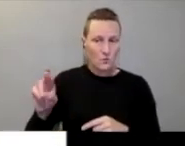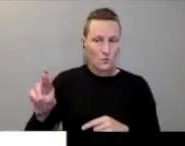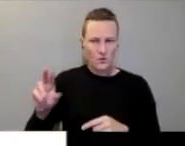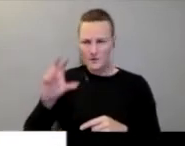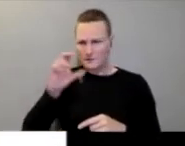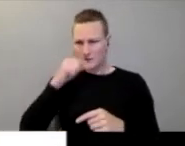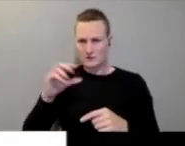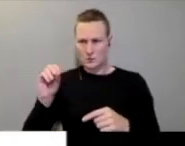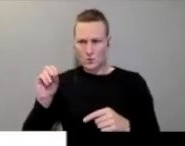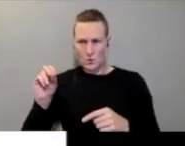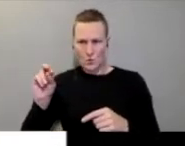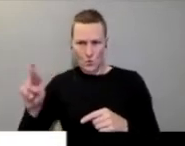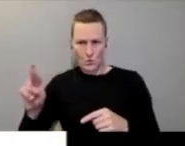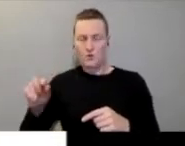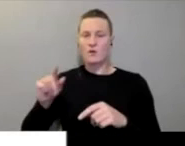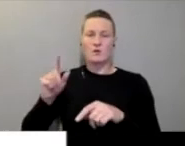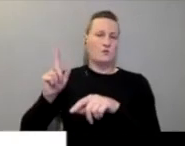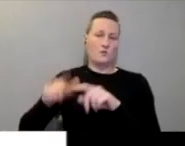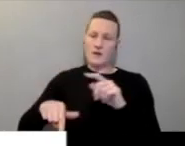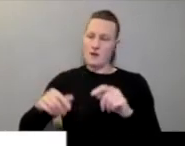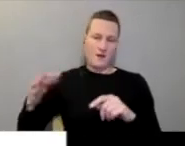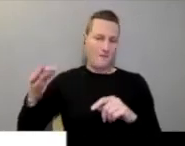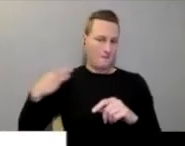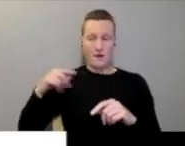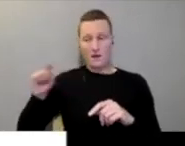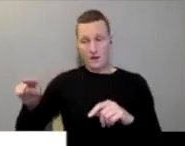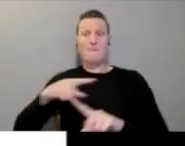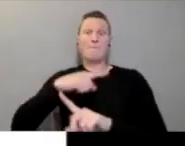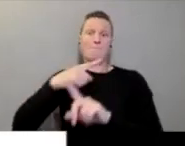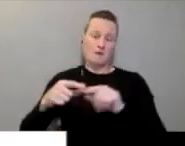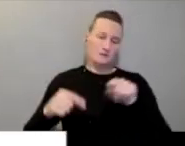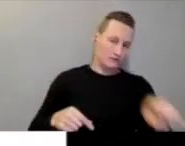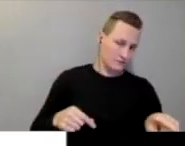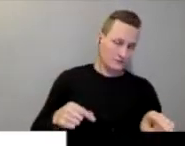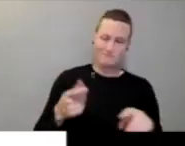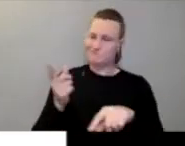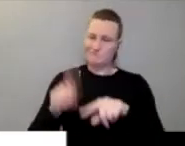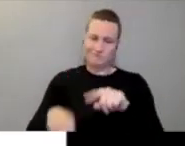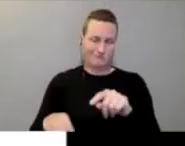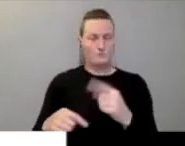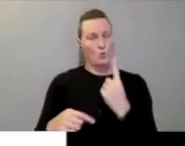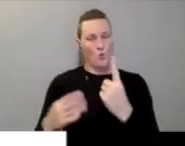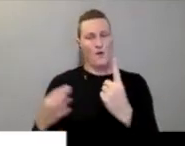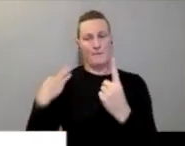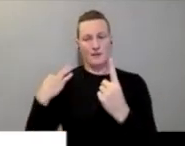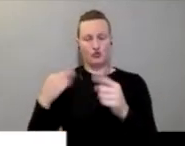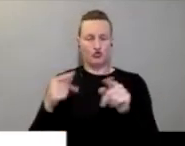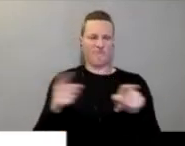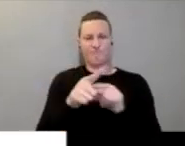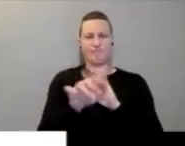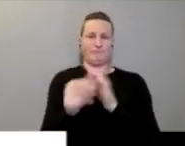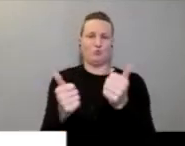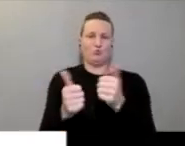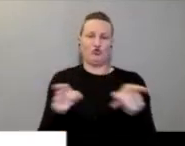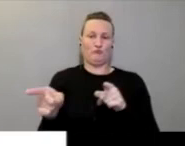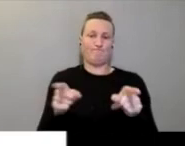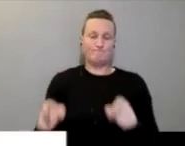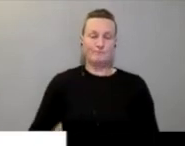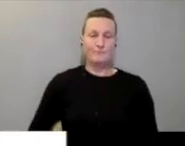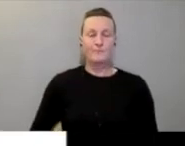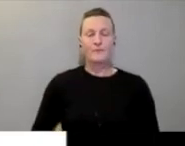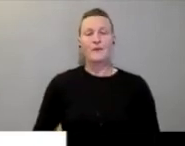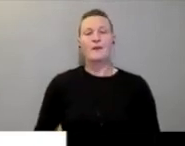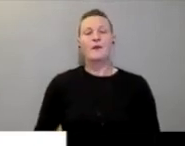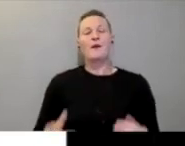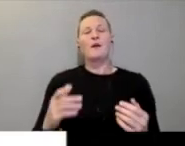to go back to the conversation we were having about out-of-town artists and in-town artists. And partly the reason, I just